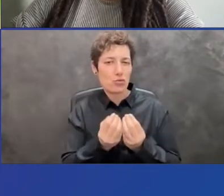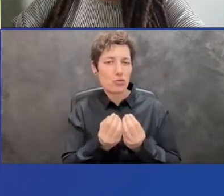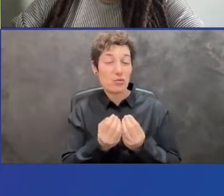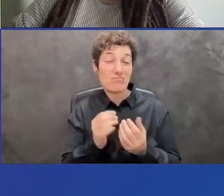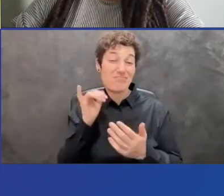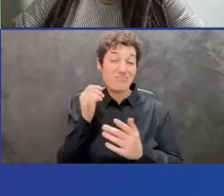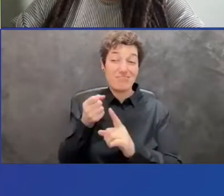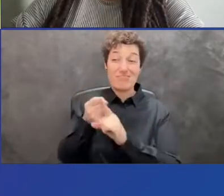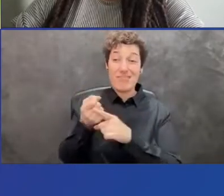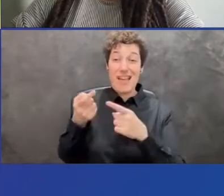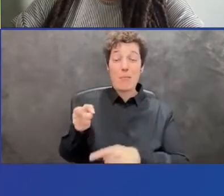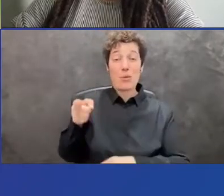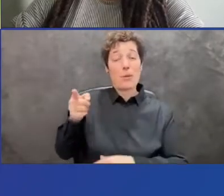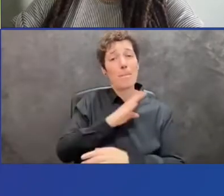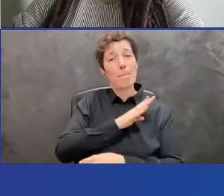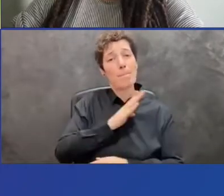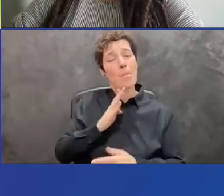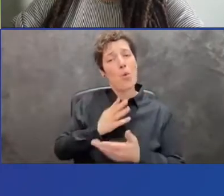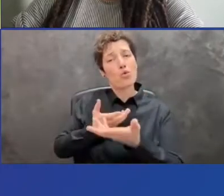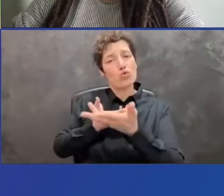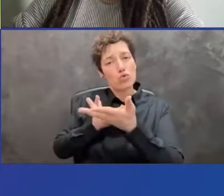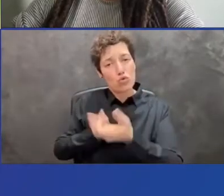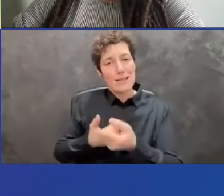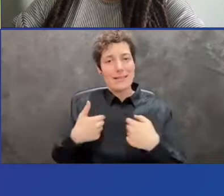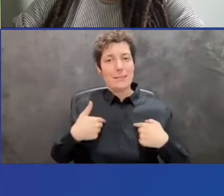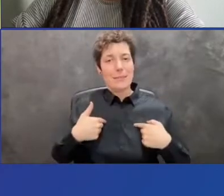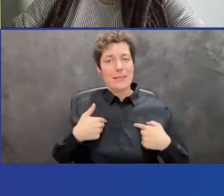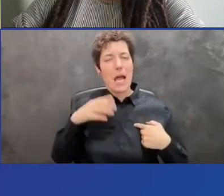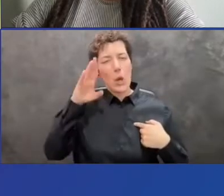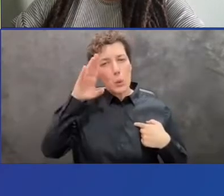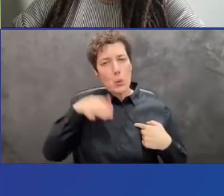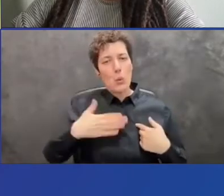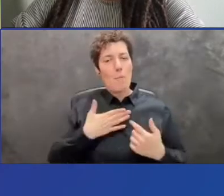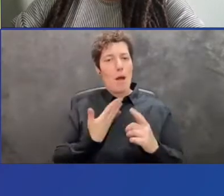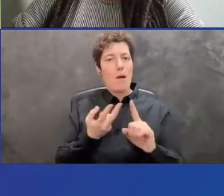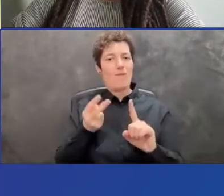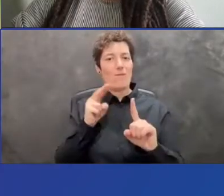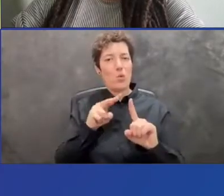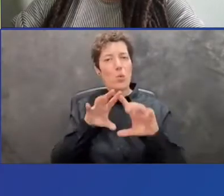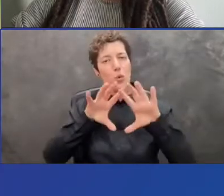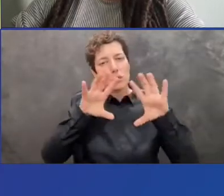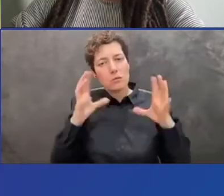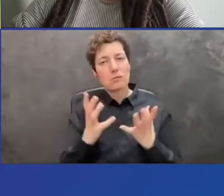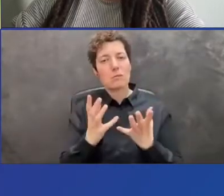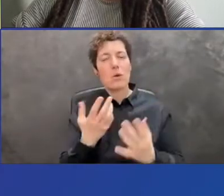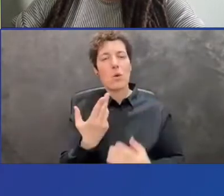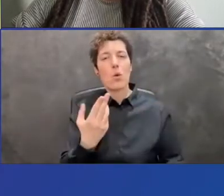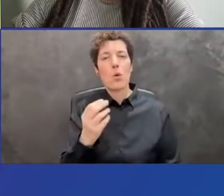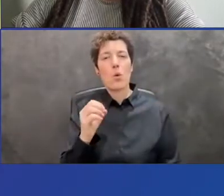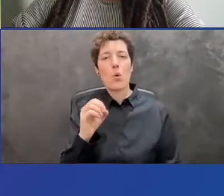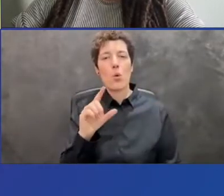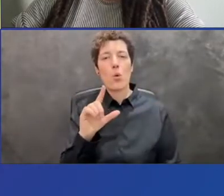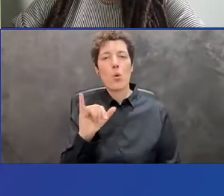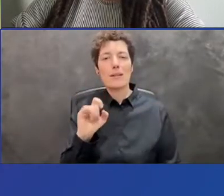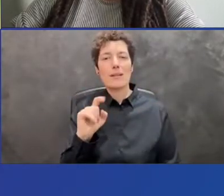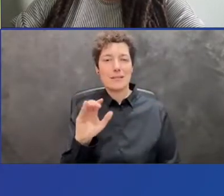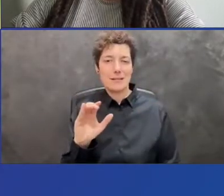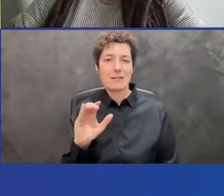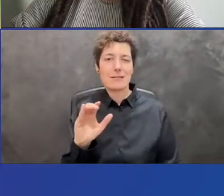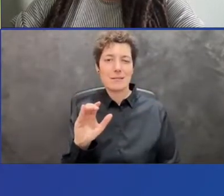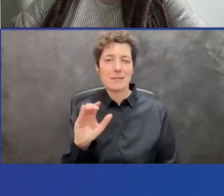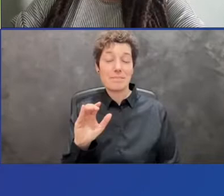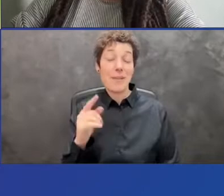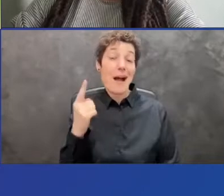and knew that I was going to be coming from a holistic place. And I feel one of the reasons that I'm able to hold